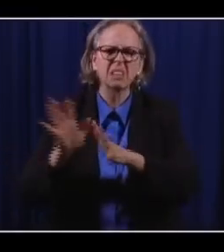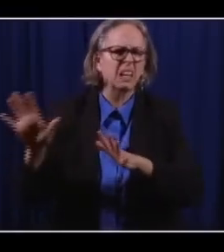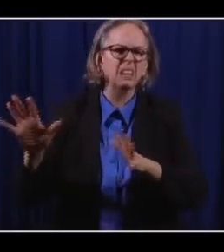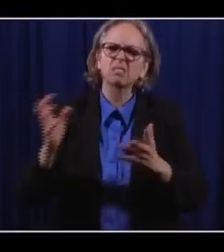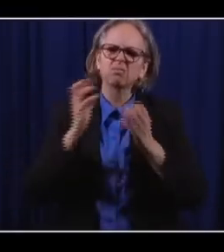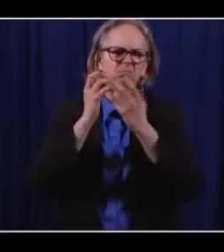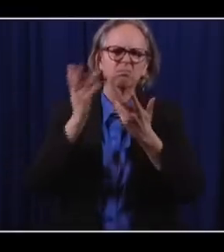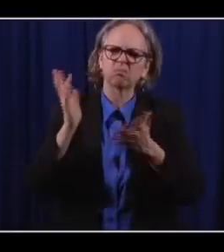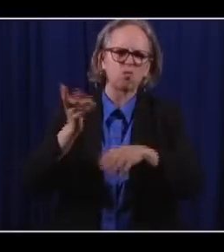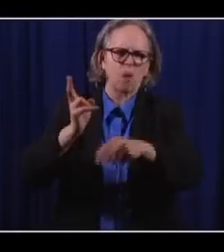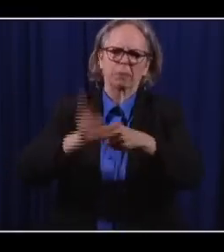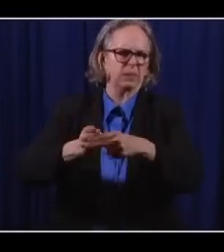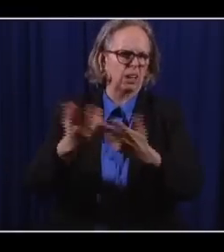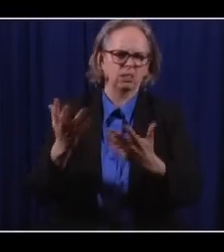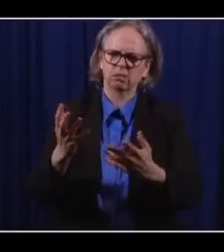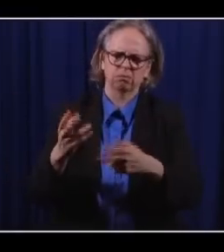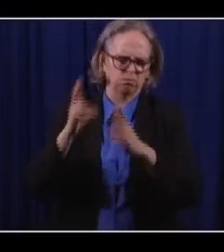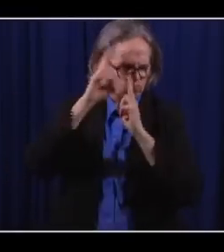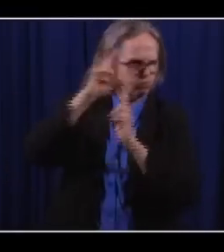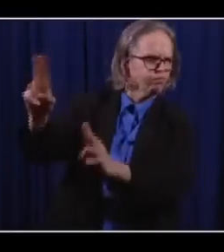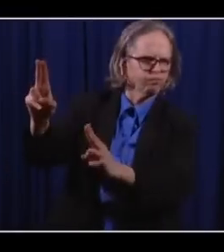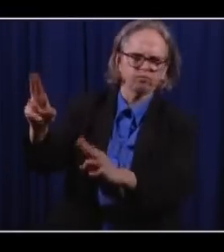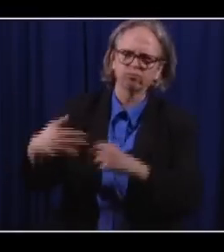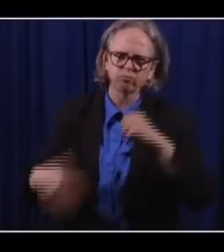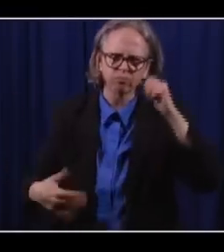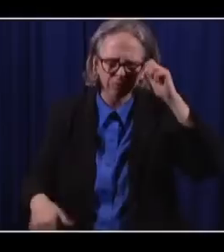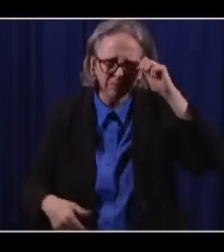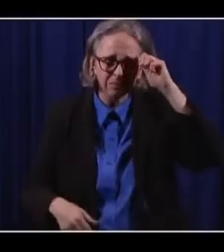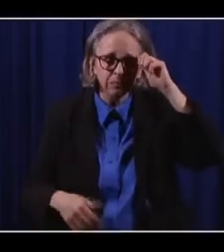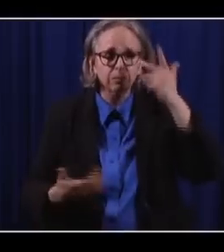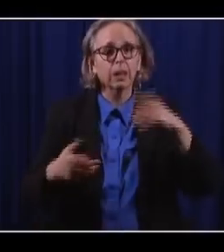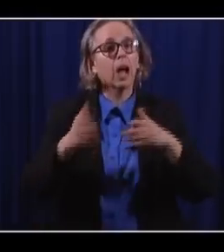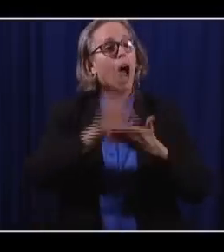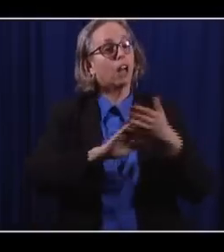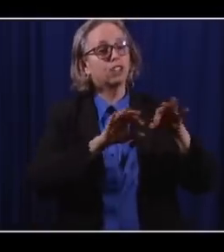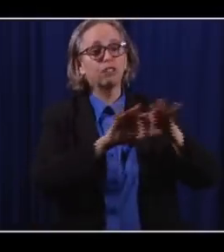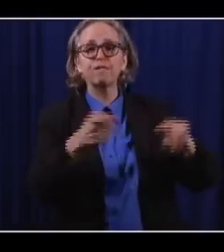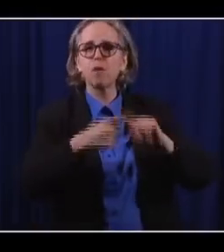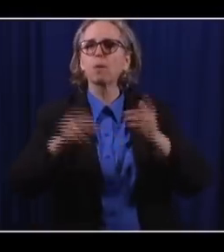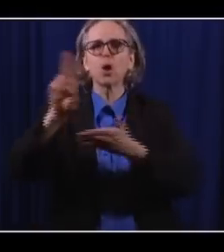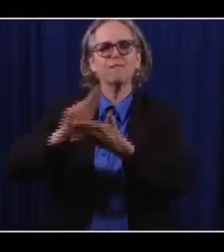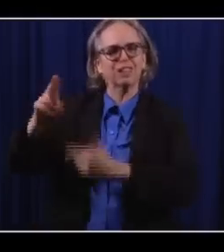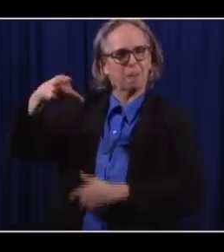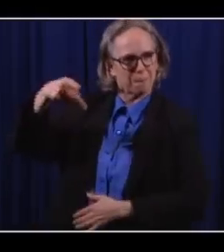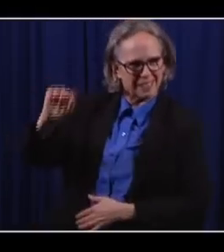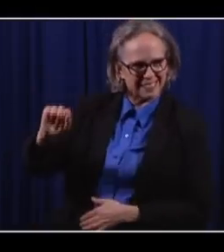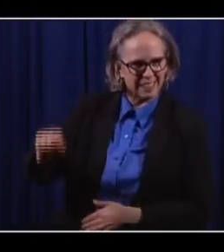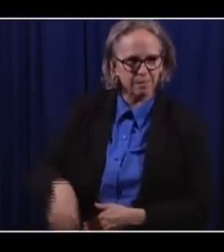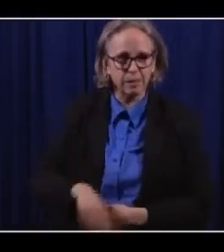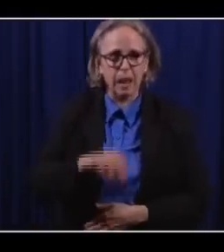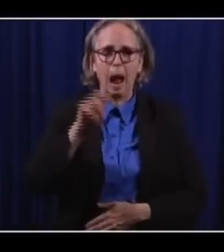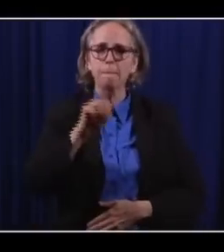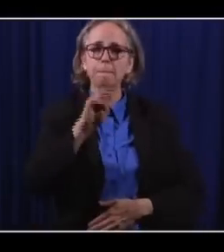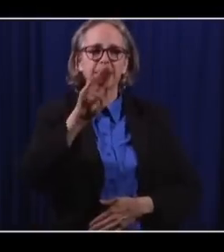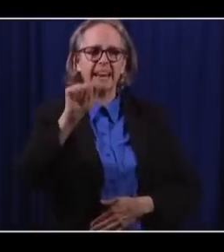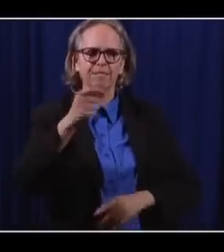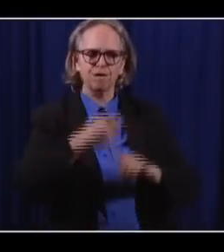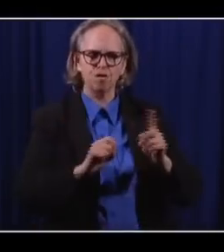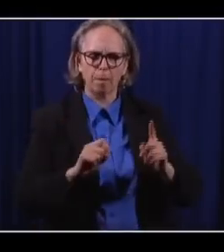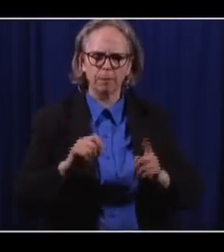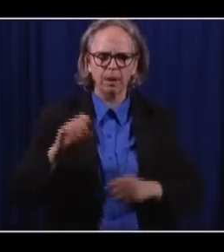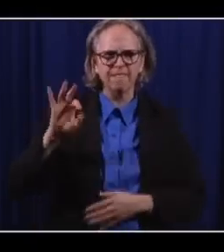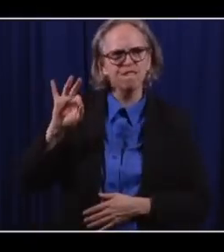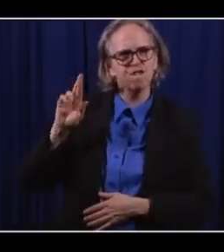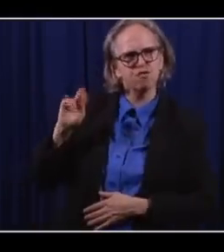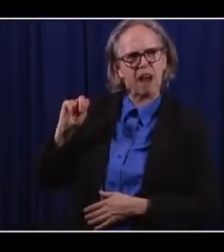received his Doctor of Medicine degree from the University of Pennsylvania, an MBA from Franklin University, and completed a residency in family medicine at